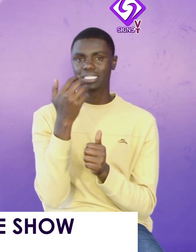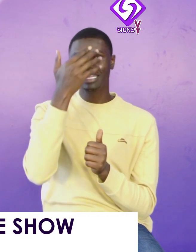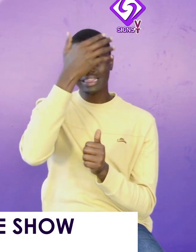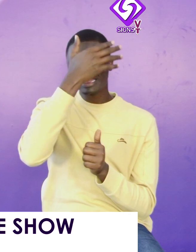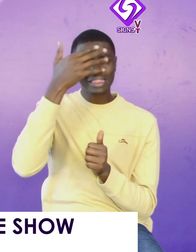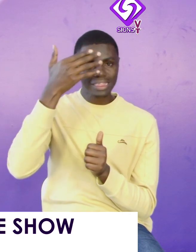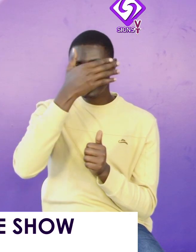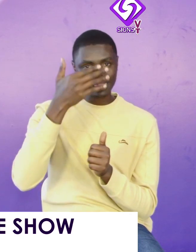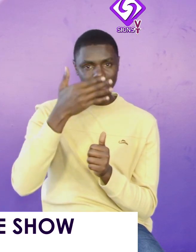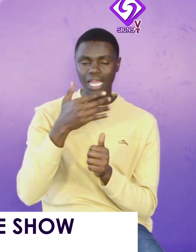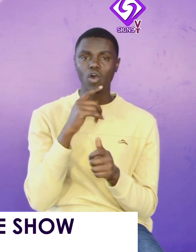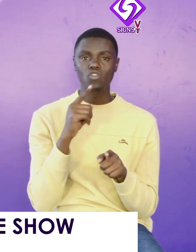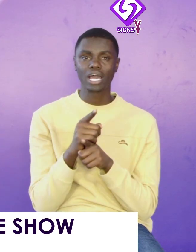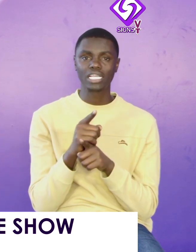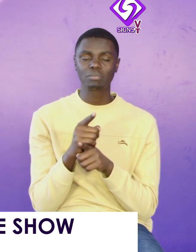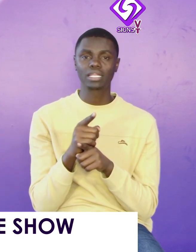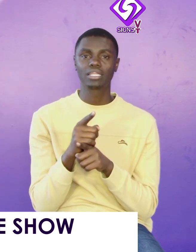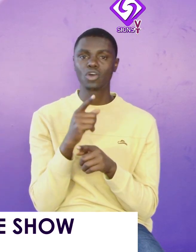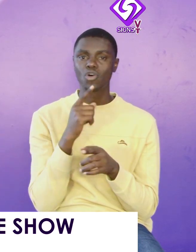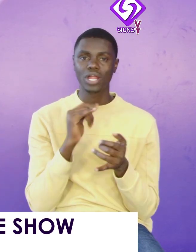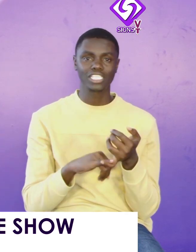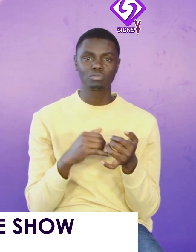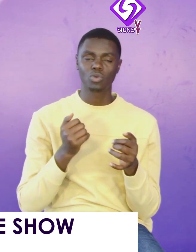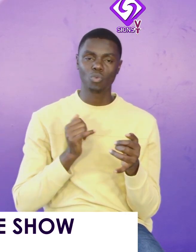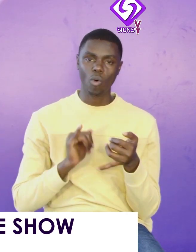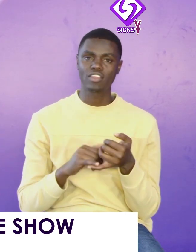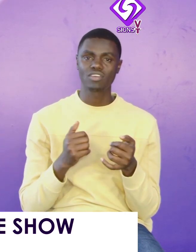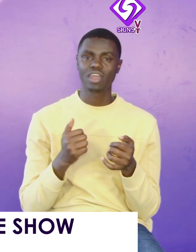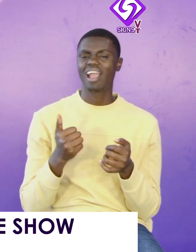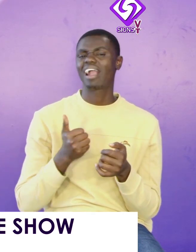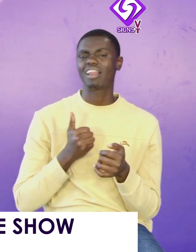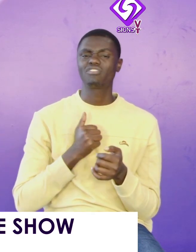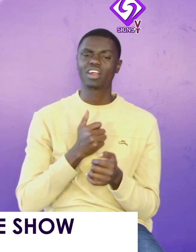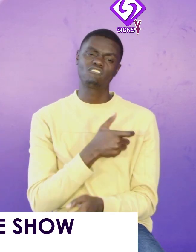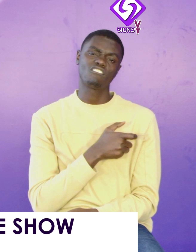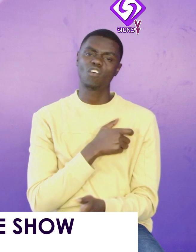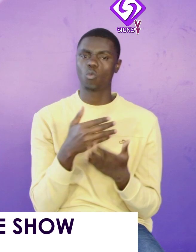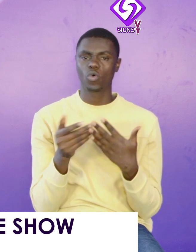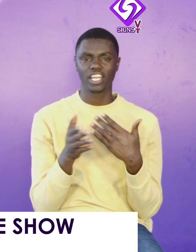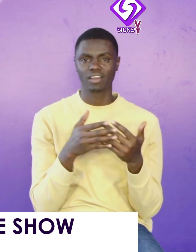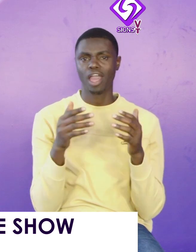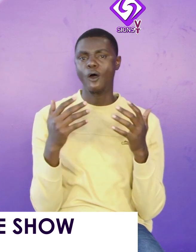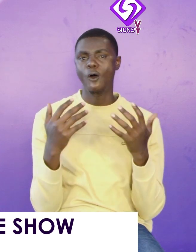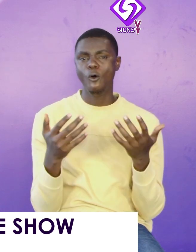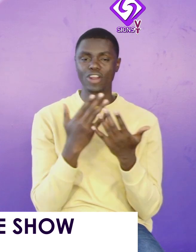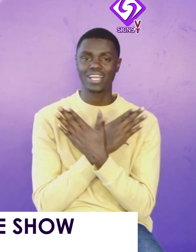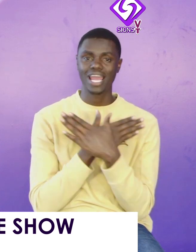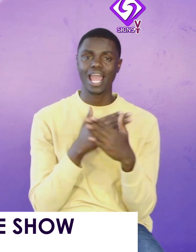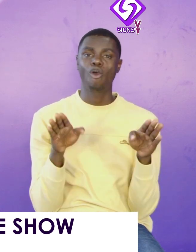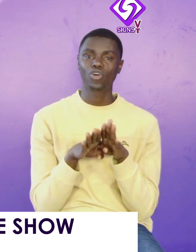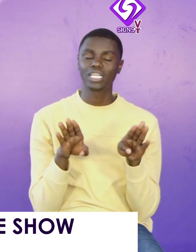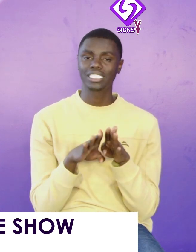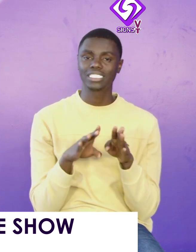your husband or wife, boyfriend, girlfriend, whatever, or eyes of your colleagues at